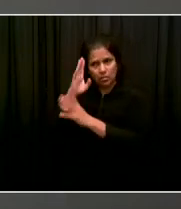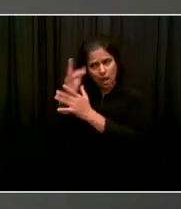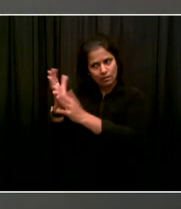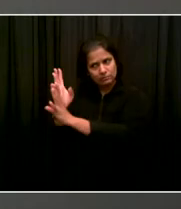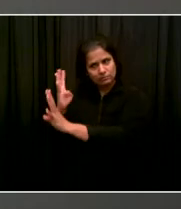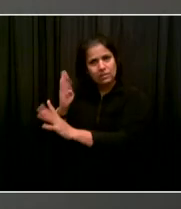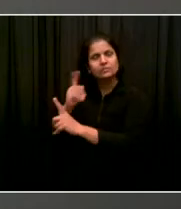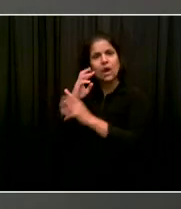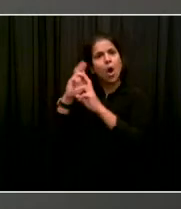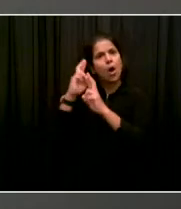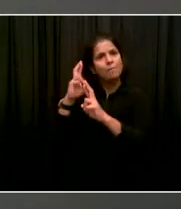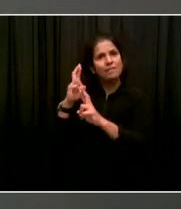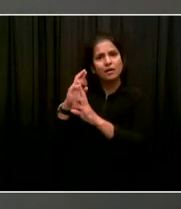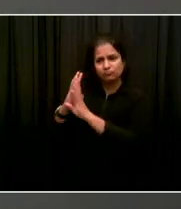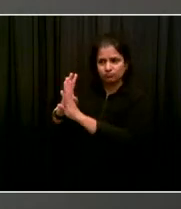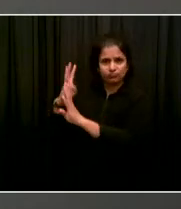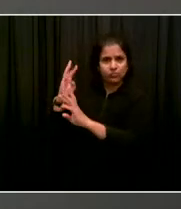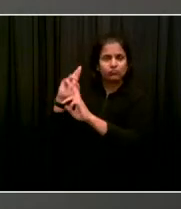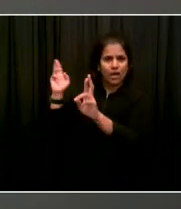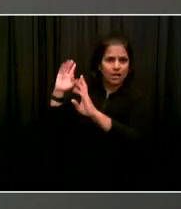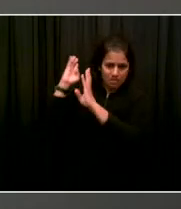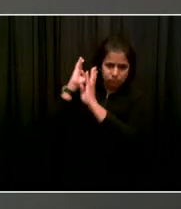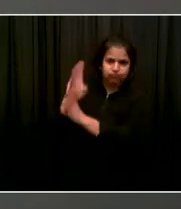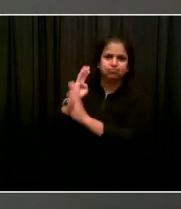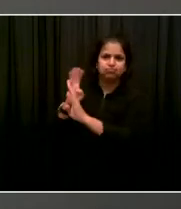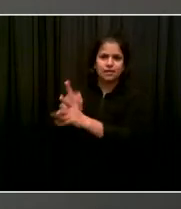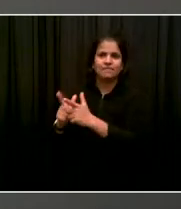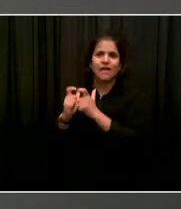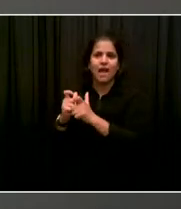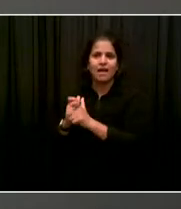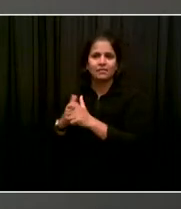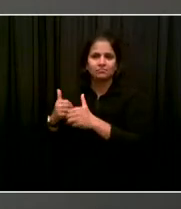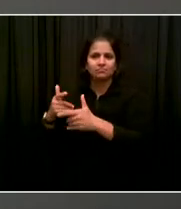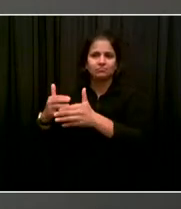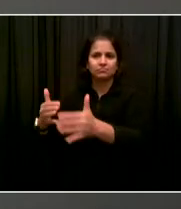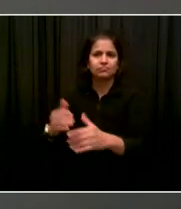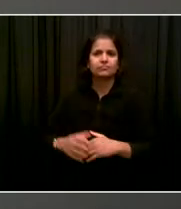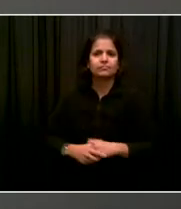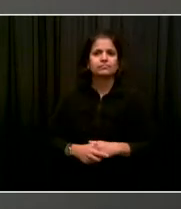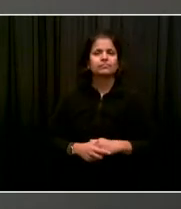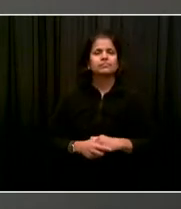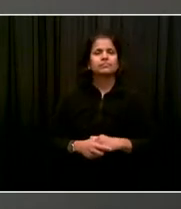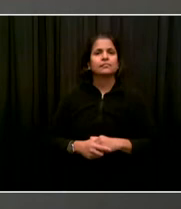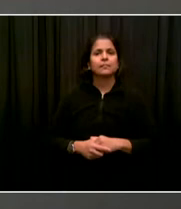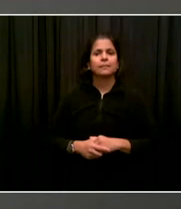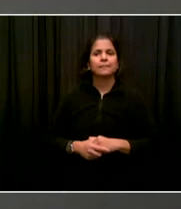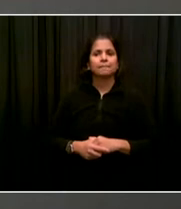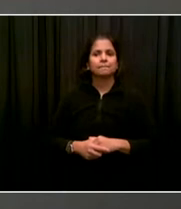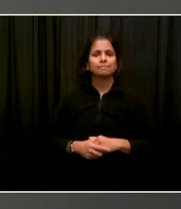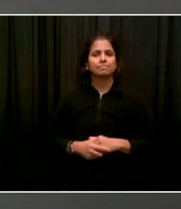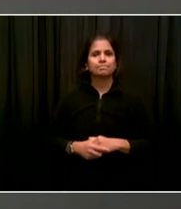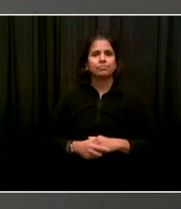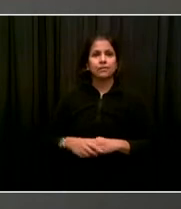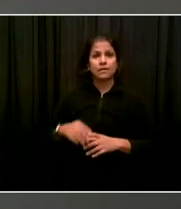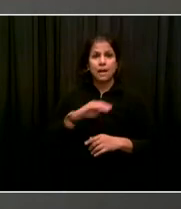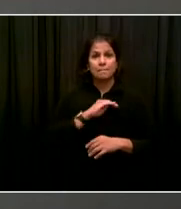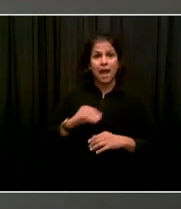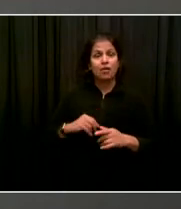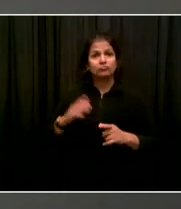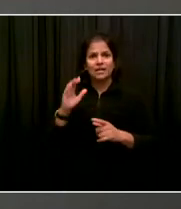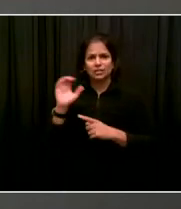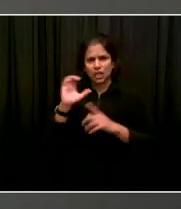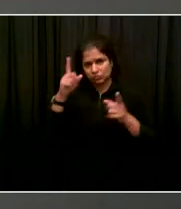quickly. I just add to what both of you have said. I fully agree with all of what the two of you have